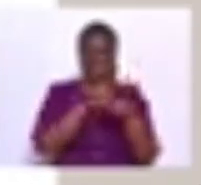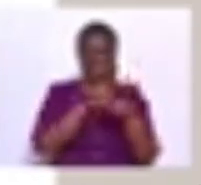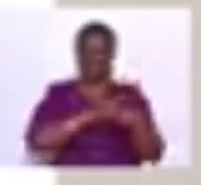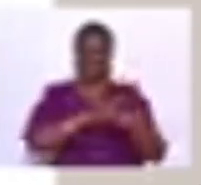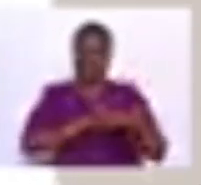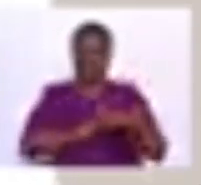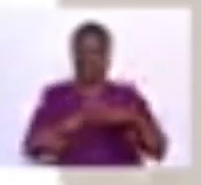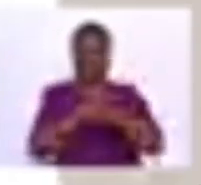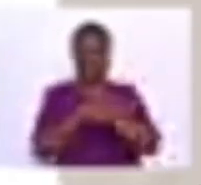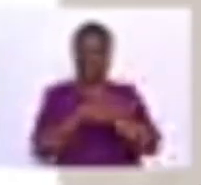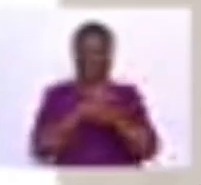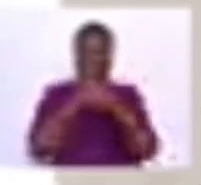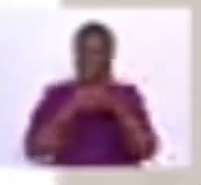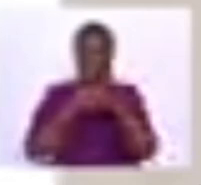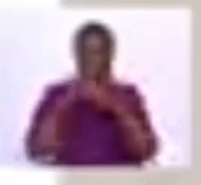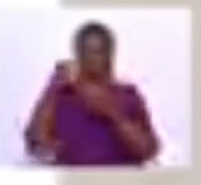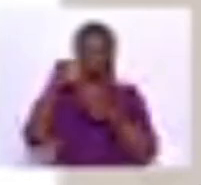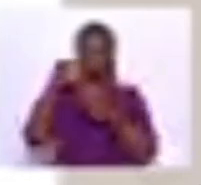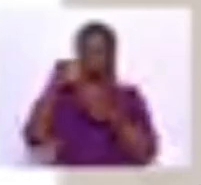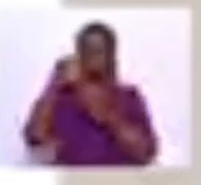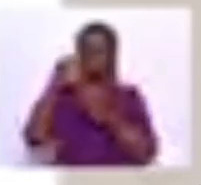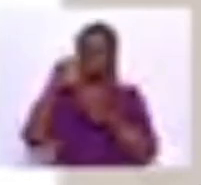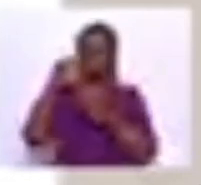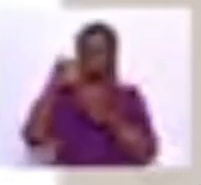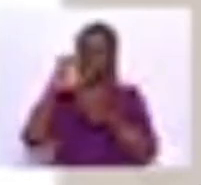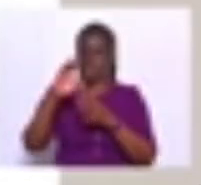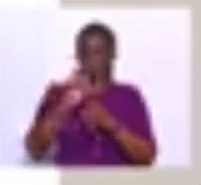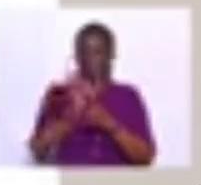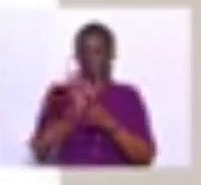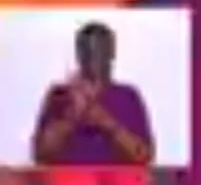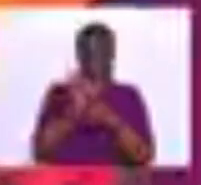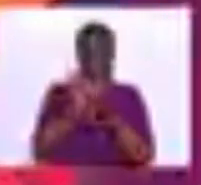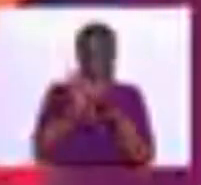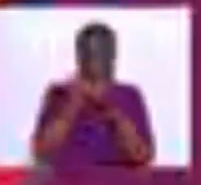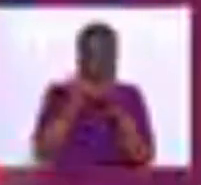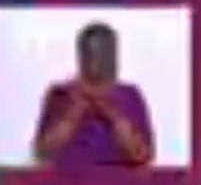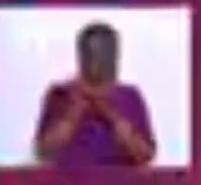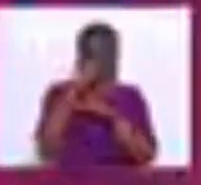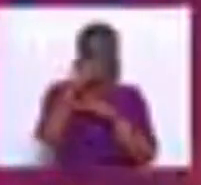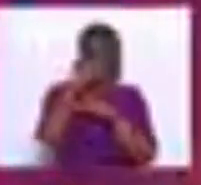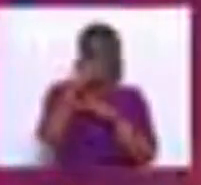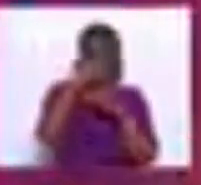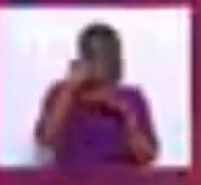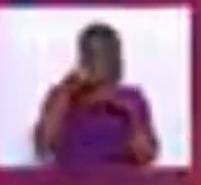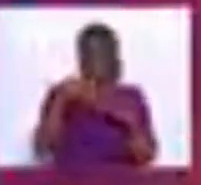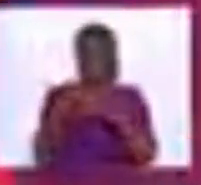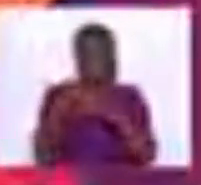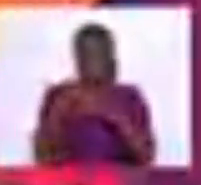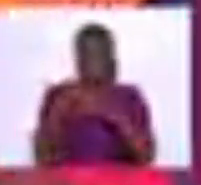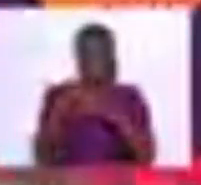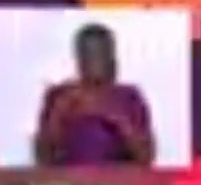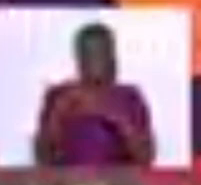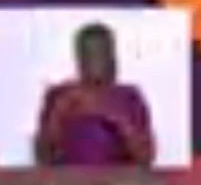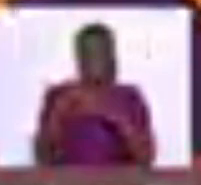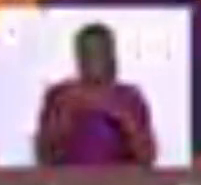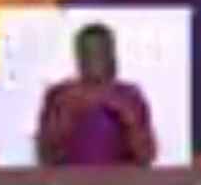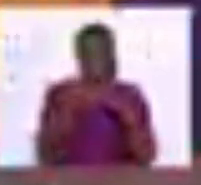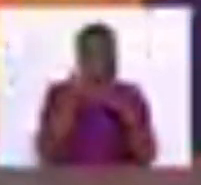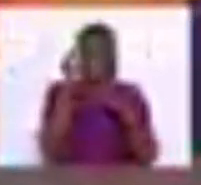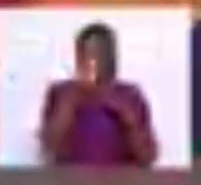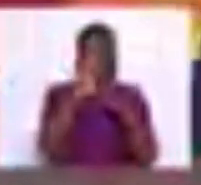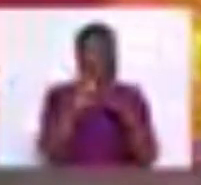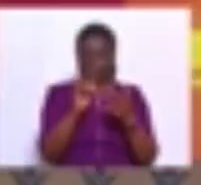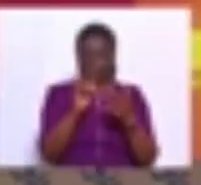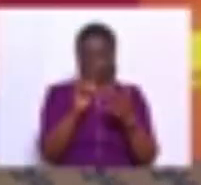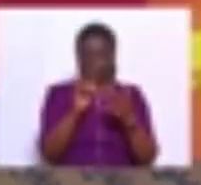not genetic. If you go from Africa or India, which has low rates of breast cancer, and you place yourself in